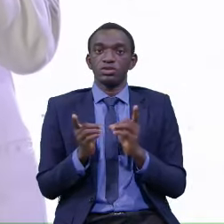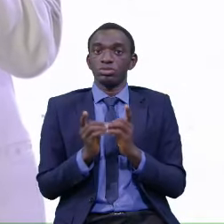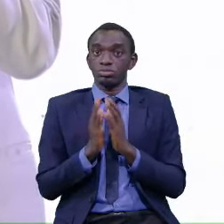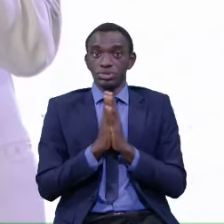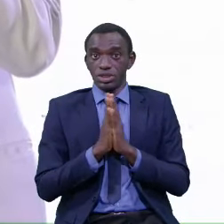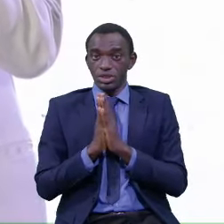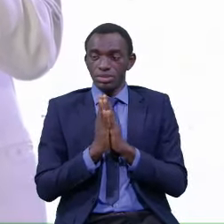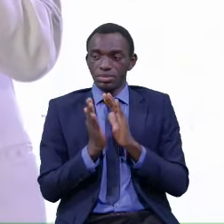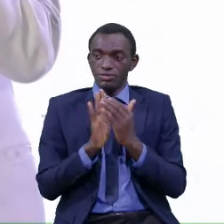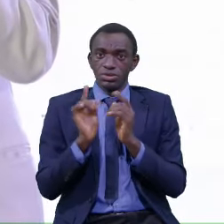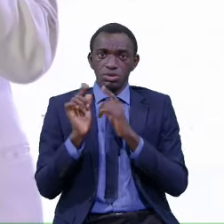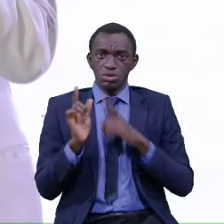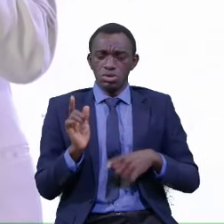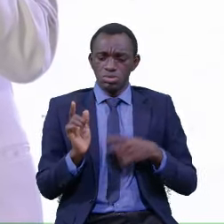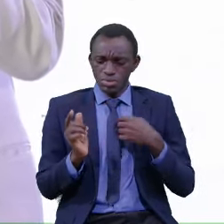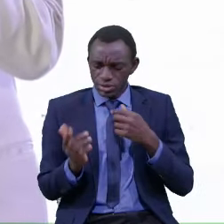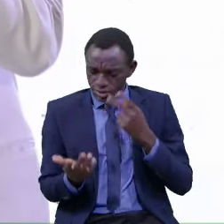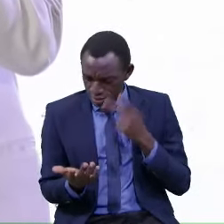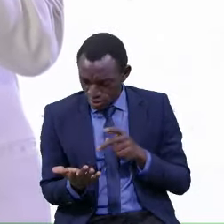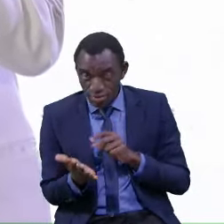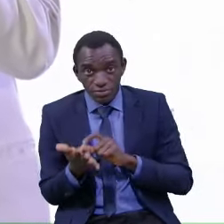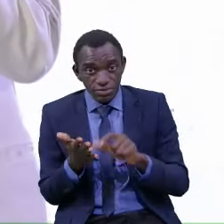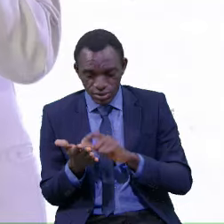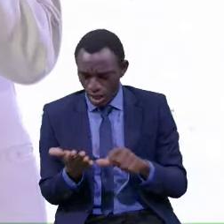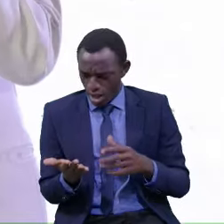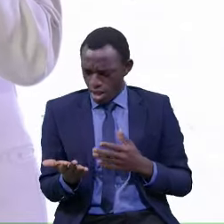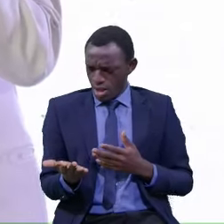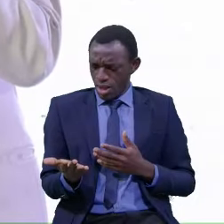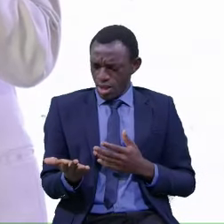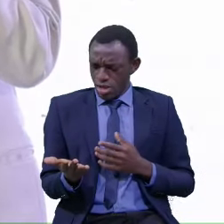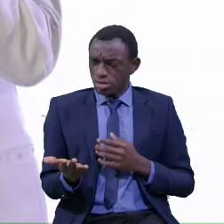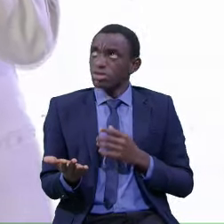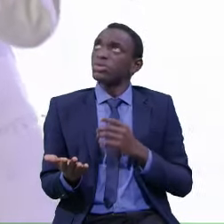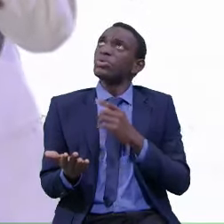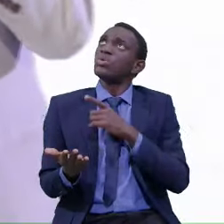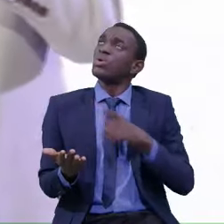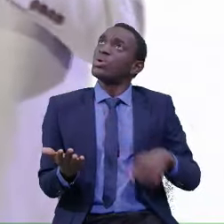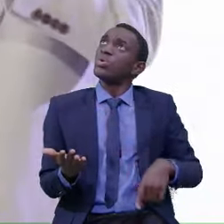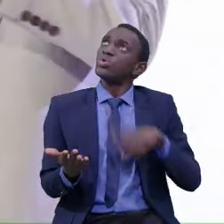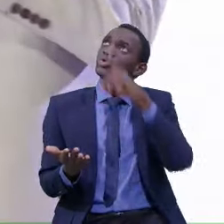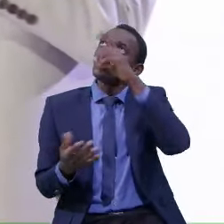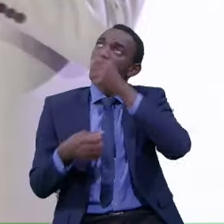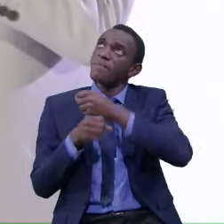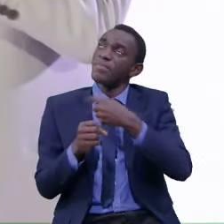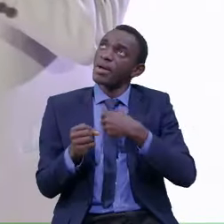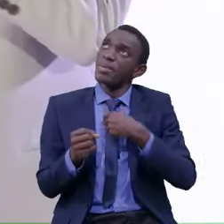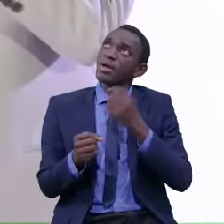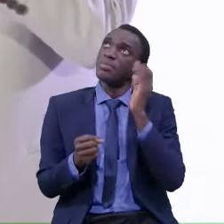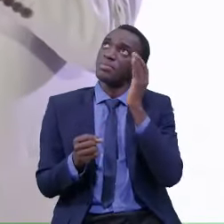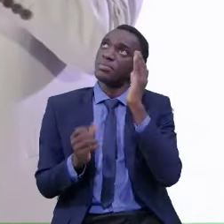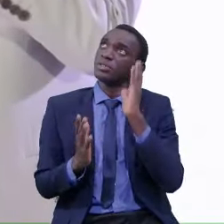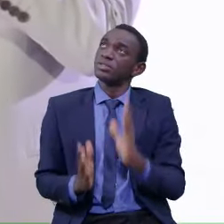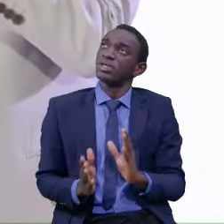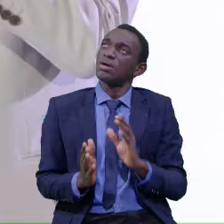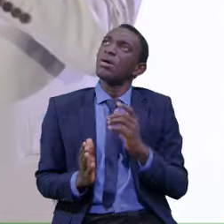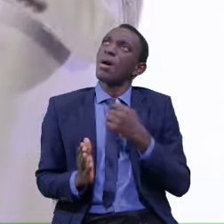I say, Lord, you've made me a pastor. I need your grace to be who